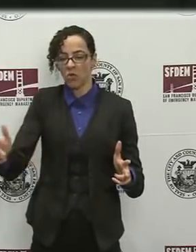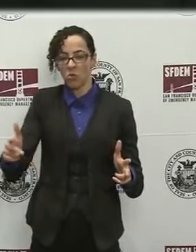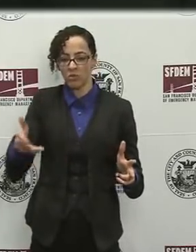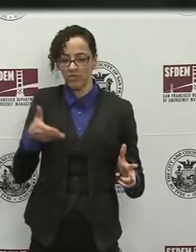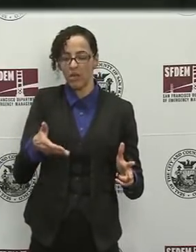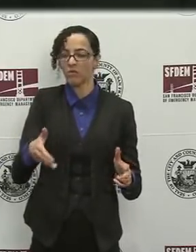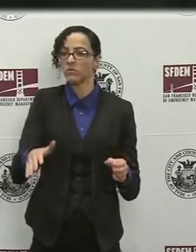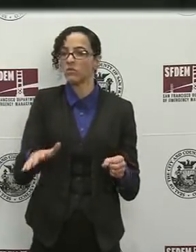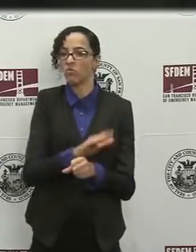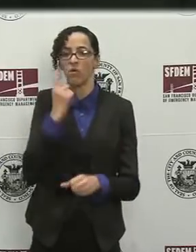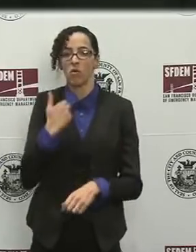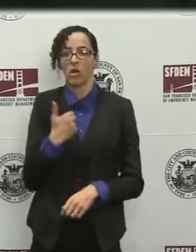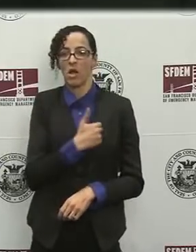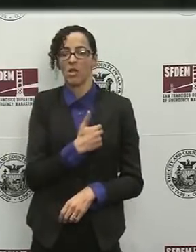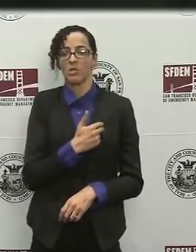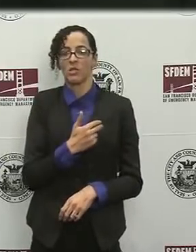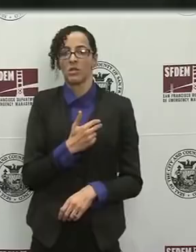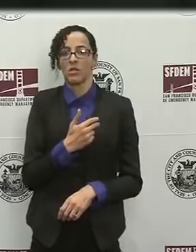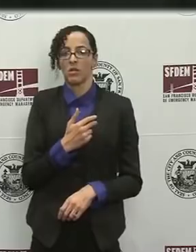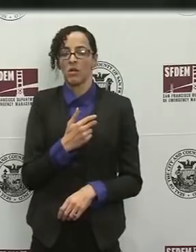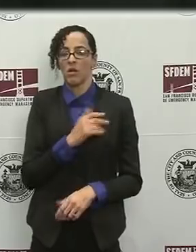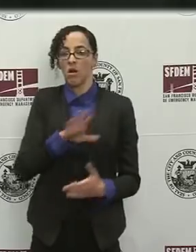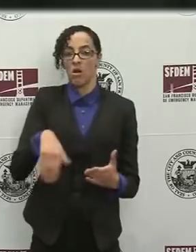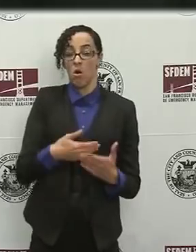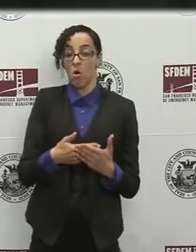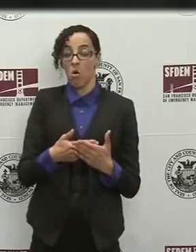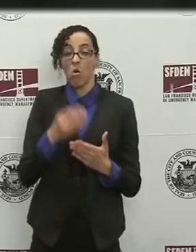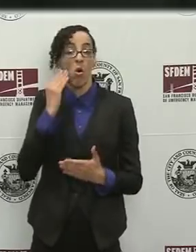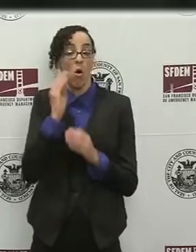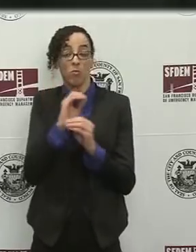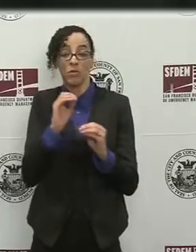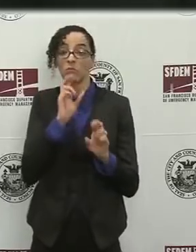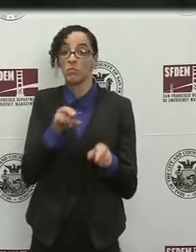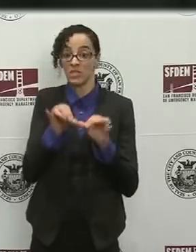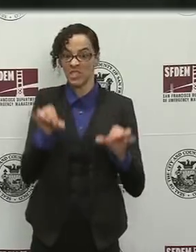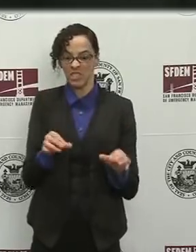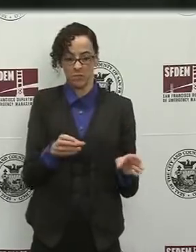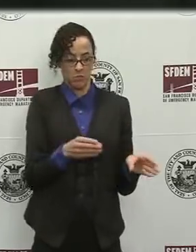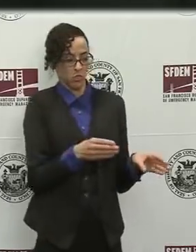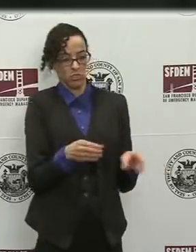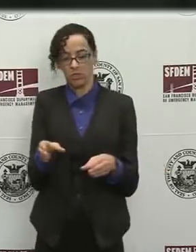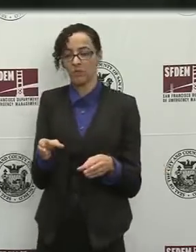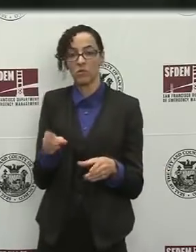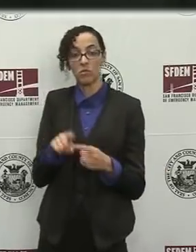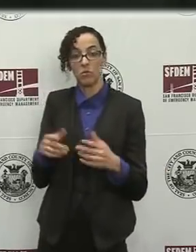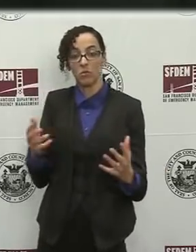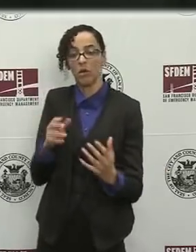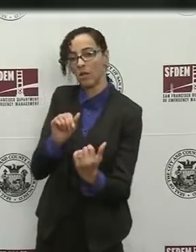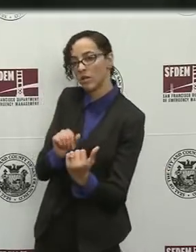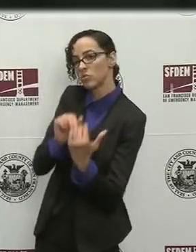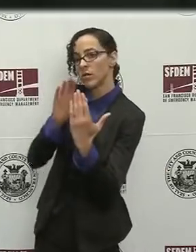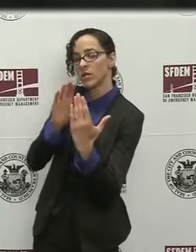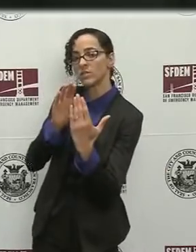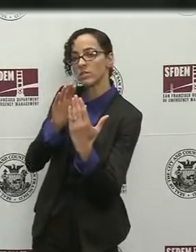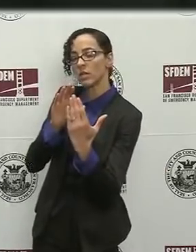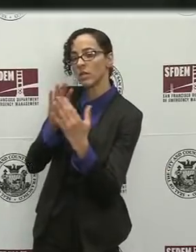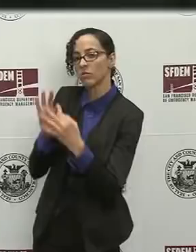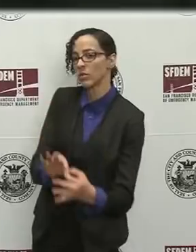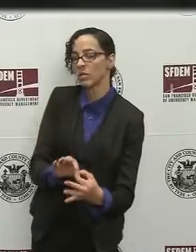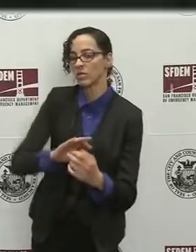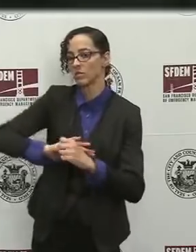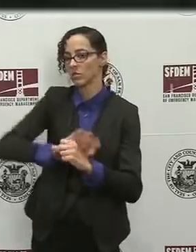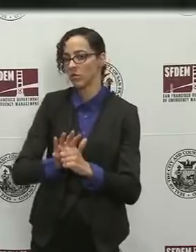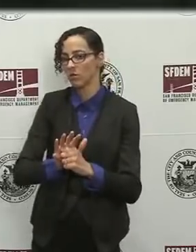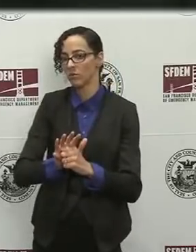we have pivoted, as we've pivoted our entire homelessness response system, to be addressing that in the context of COVID.